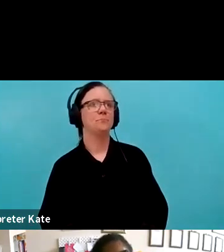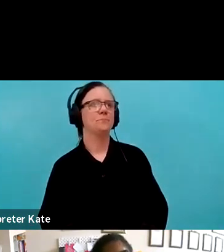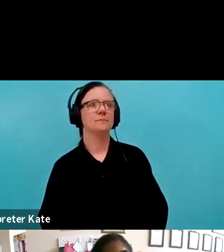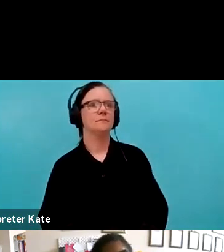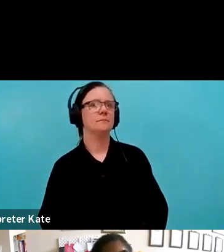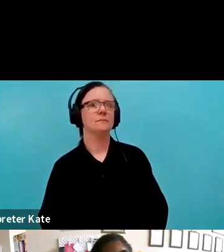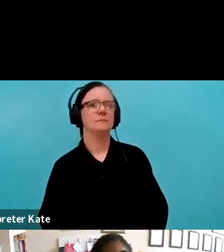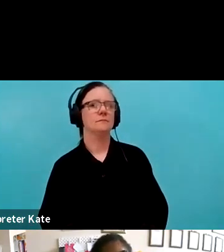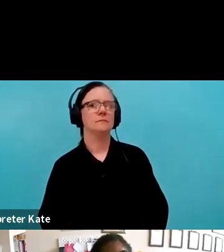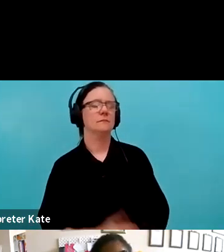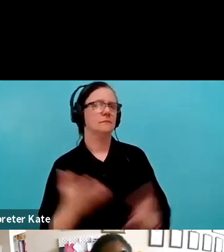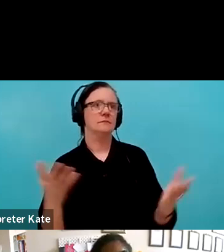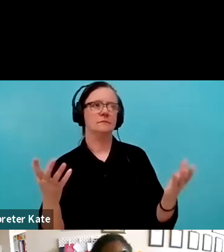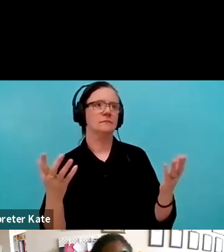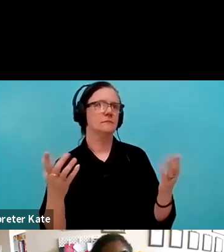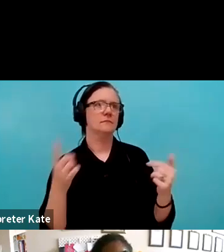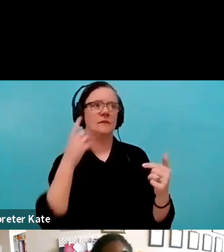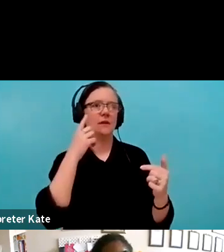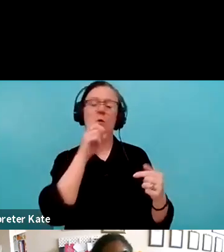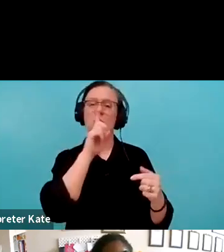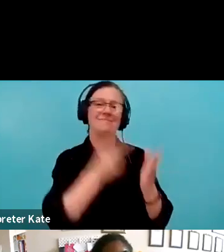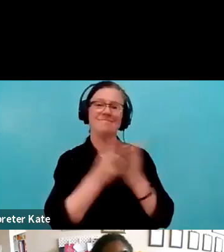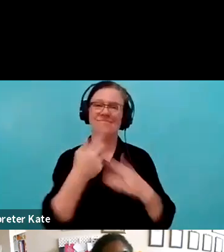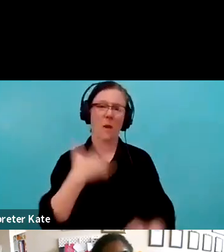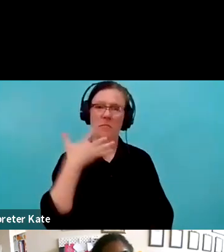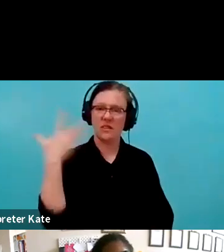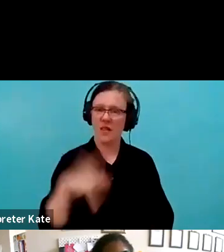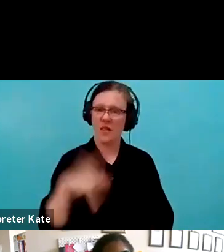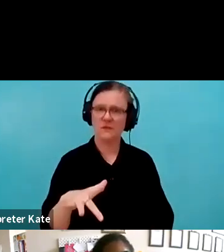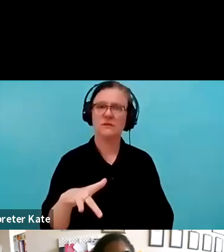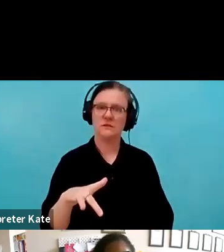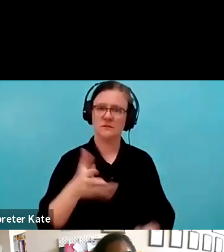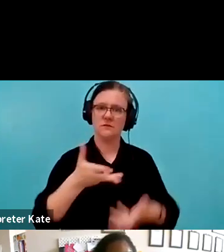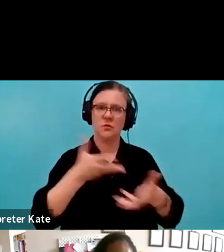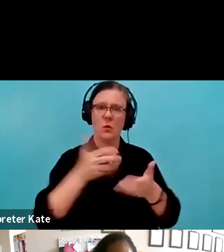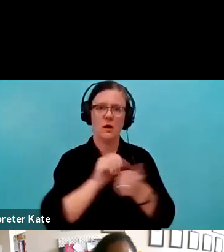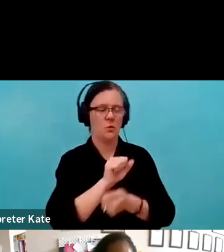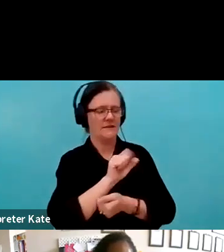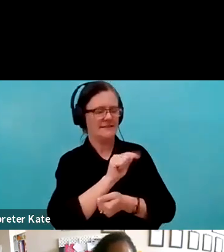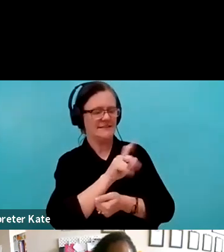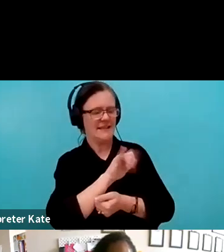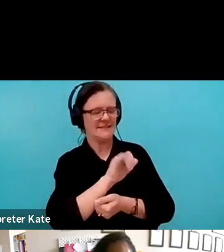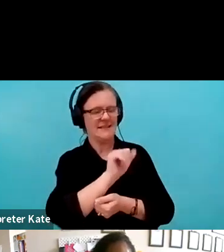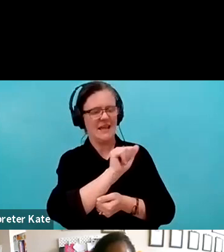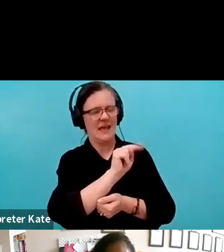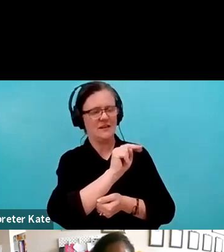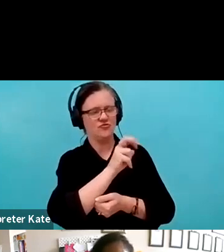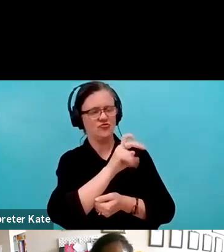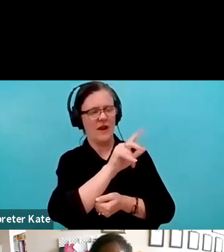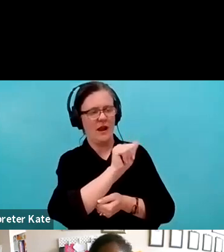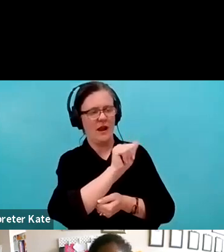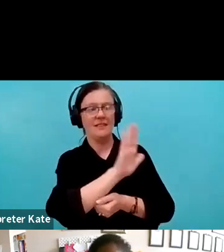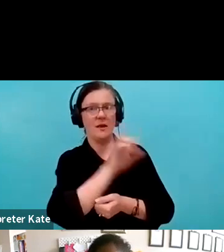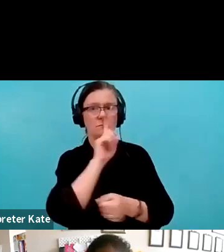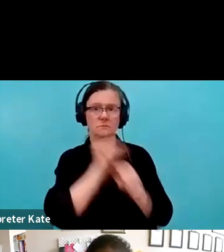so powerful. I mean, I feel like I'm very, very lucky to be working with Stacy and Andraéa and kind of seeing that like living